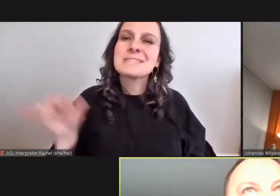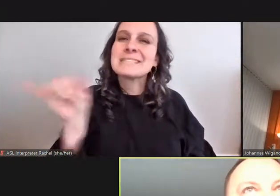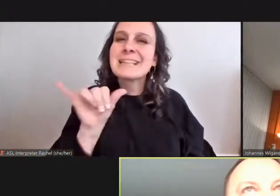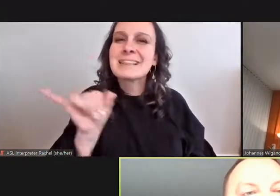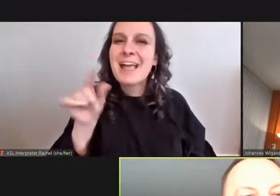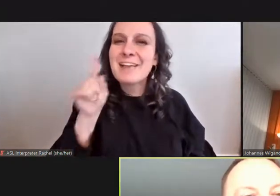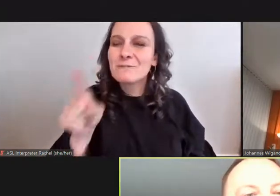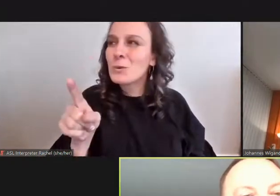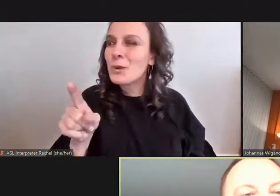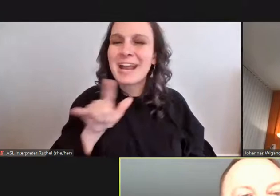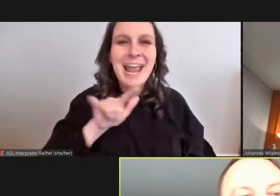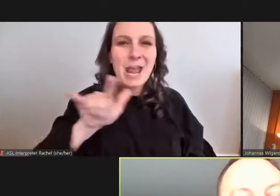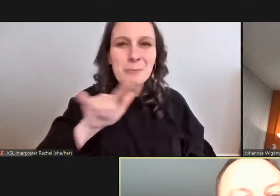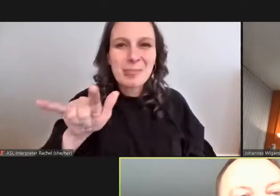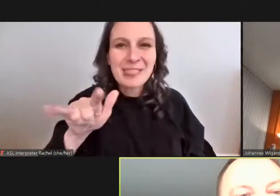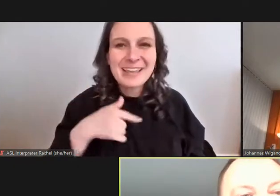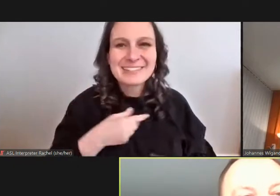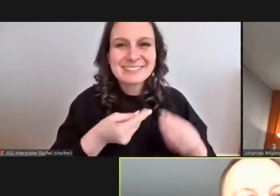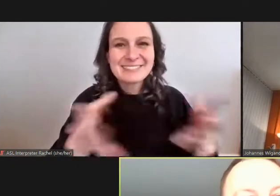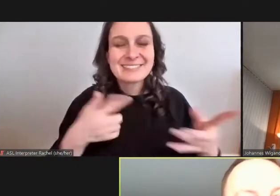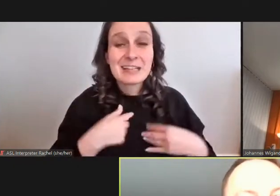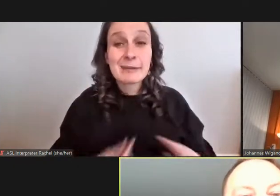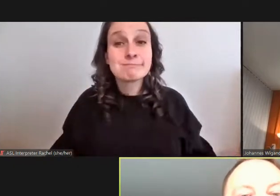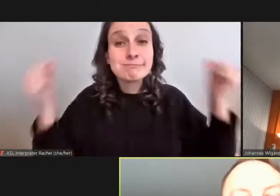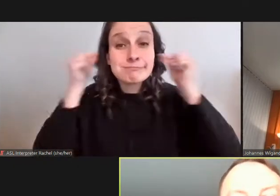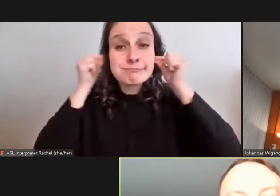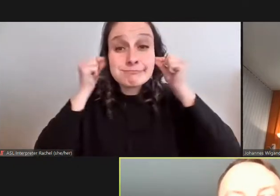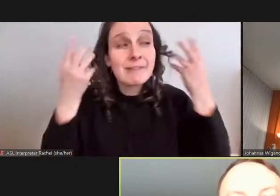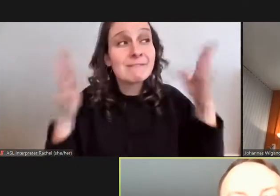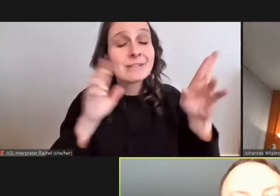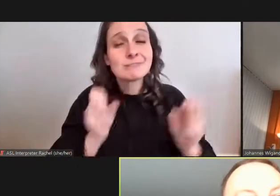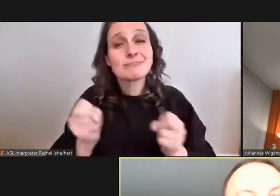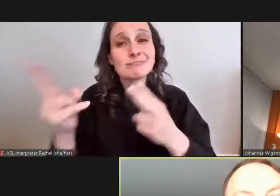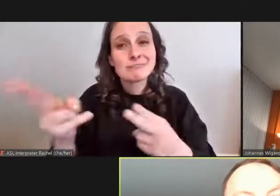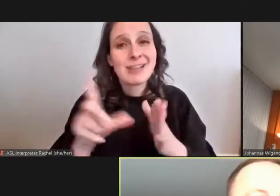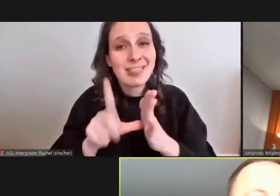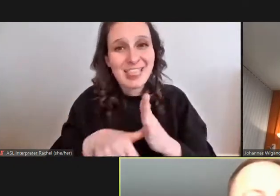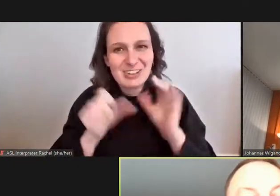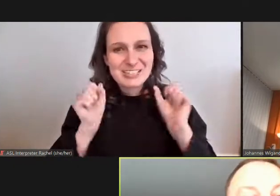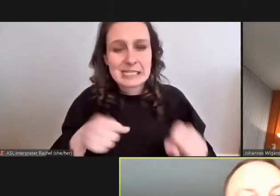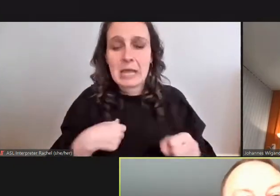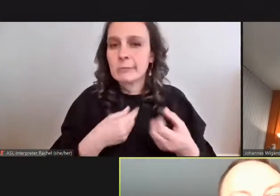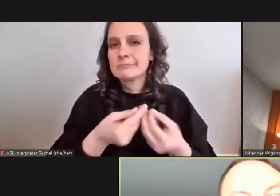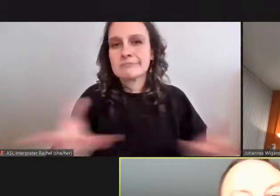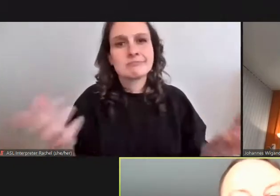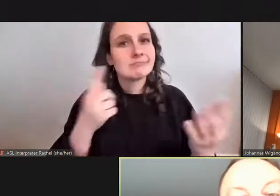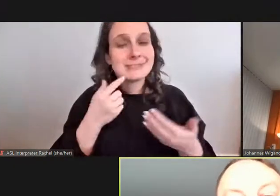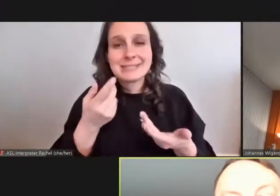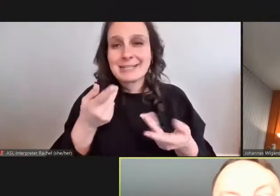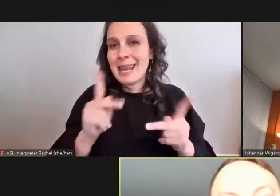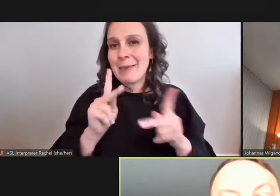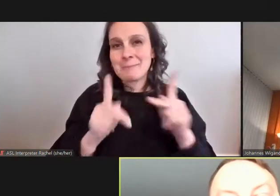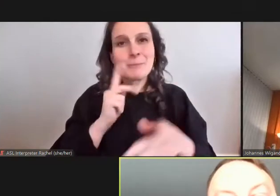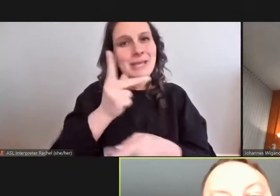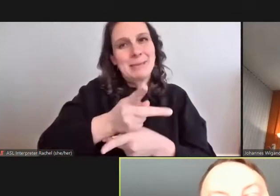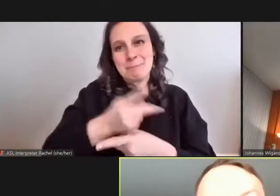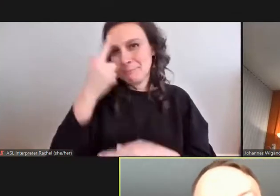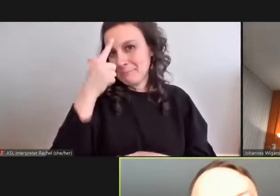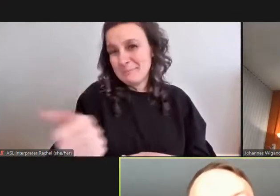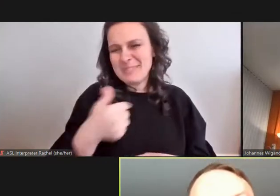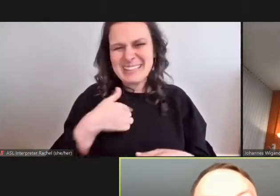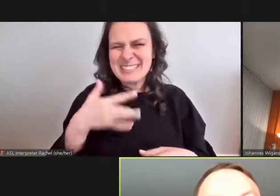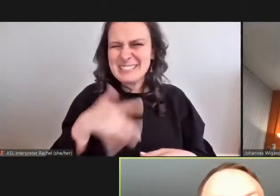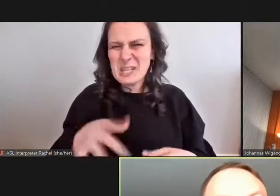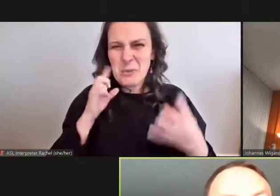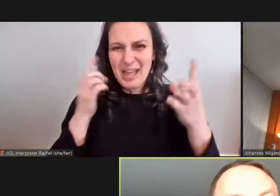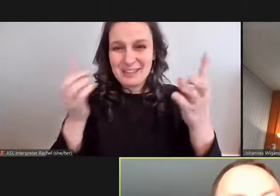airplane if you were traveling and they pass out if you're taking an international flight. We have those as well. We just hand them and we let people keep them because we would never